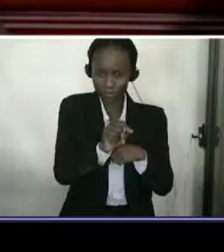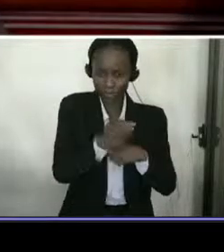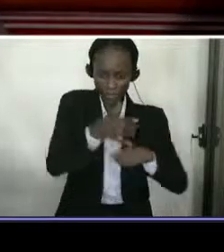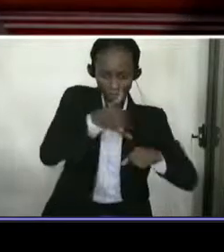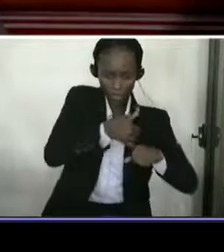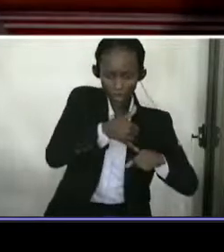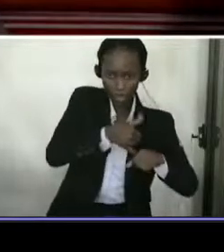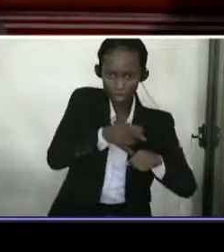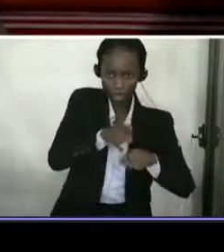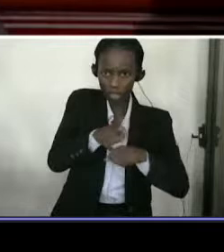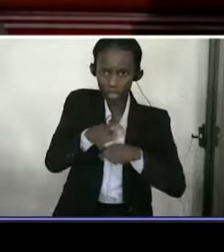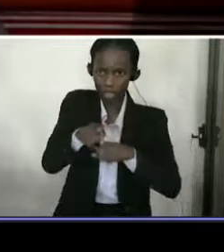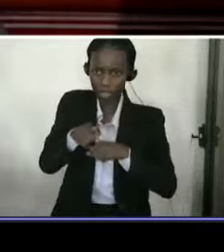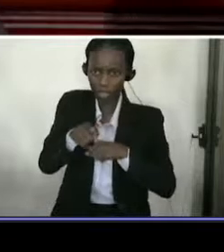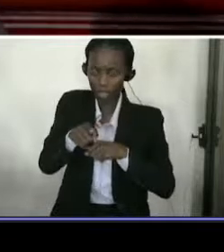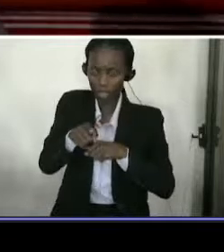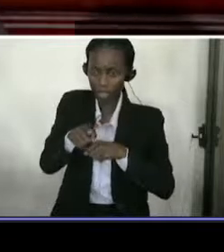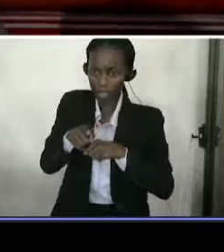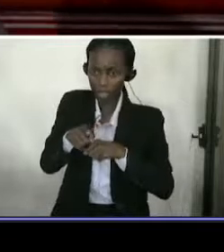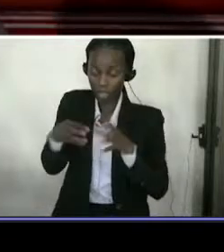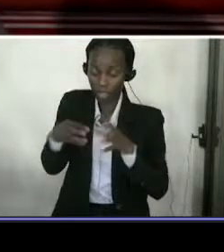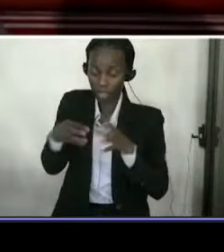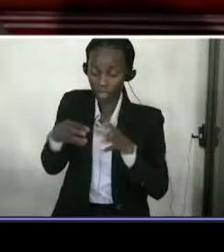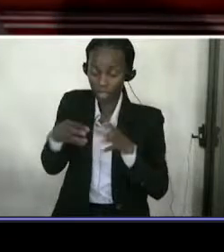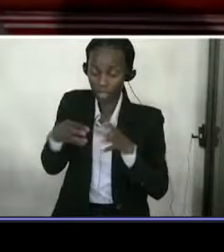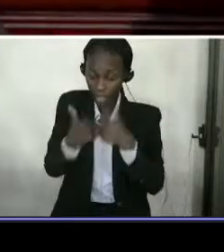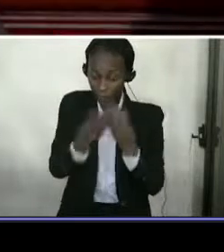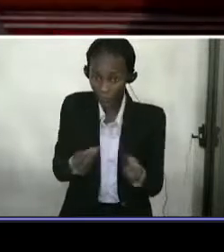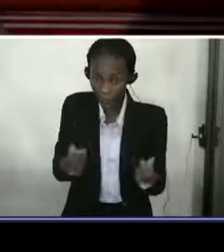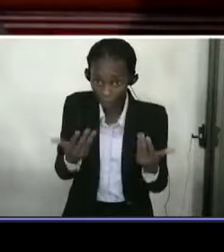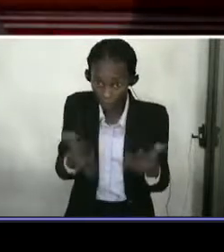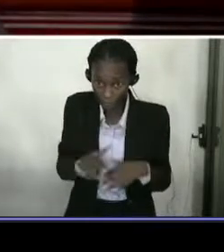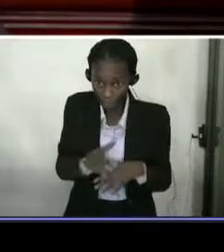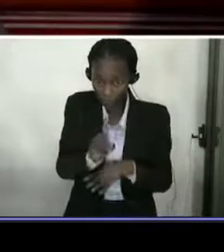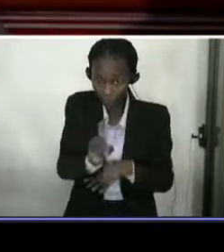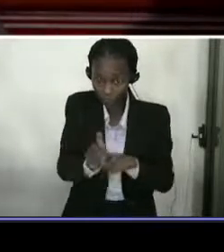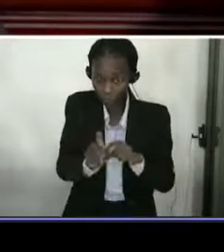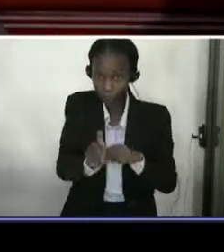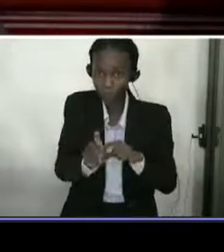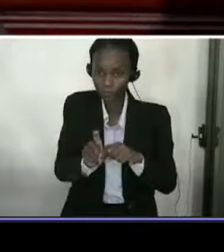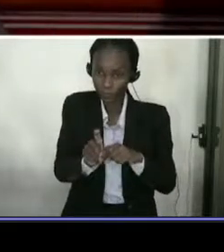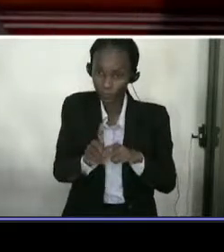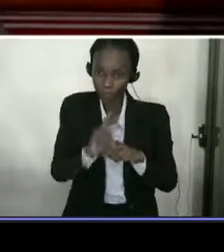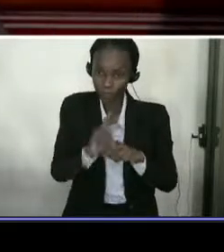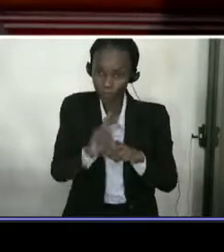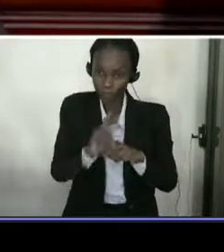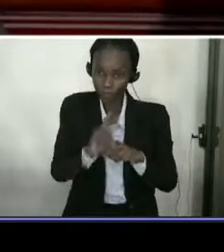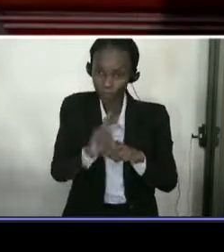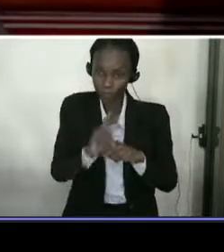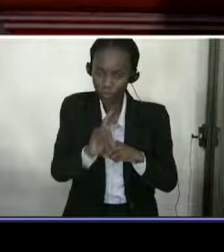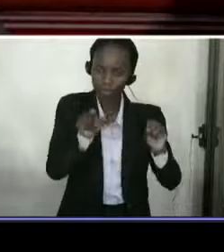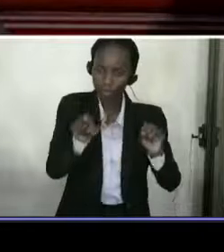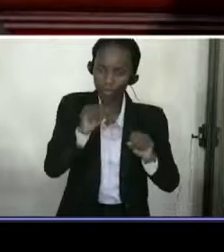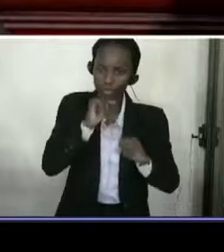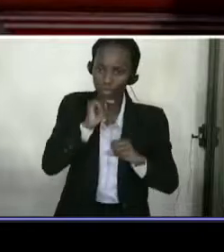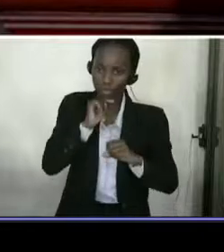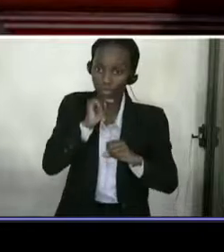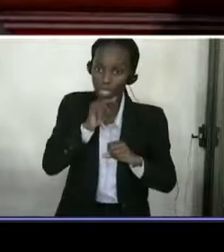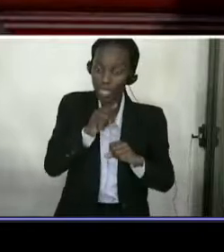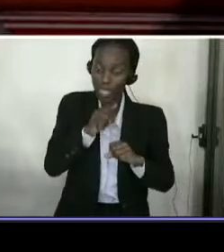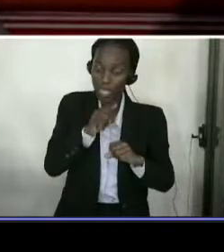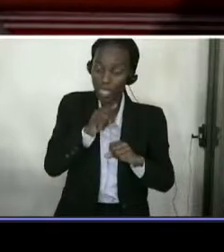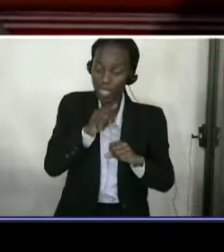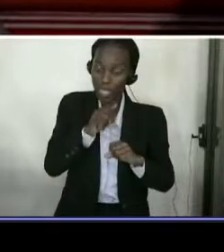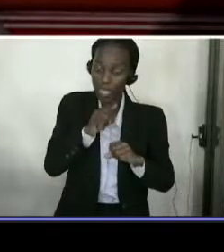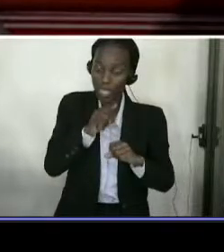internally and externally? Are they resolved? We agree with the notion that the lack of consequence management is a primary